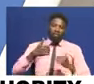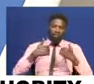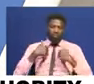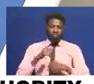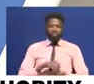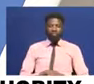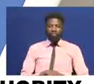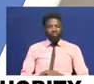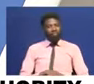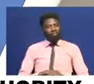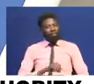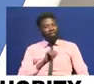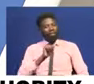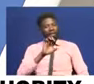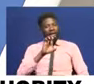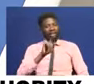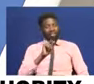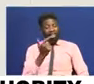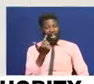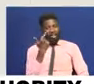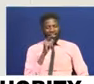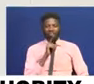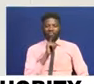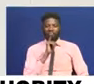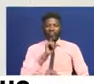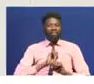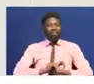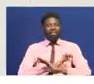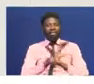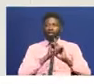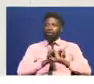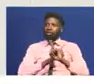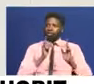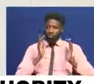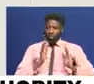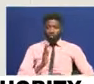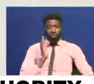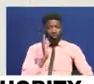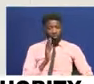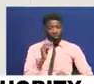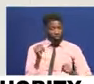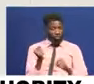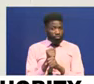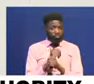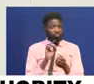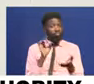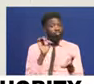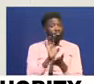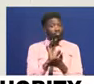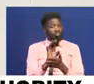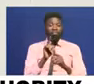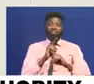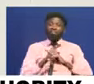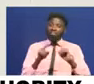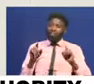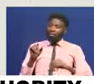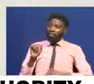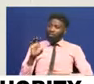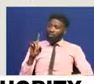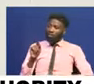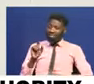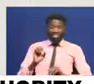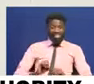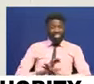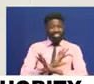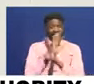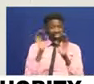clear that no one is going to be fired. Yes. The Act is not also clear that everyone is